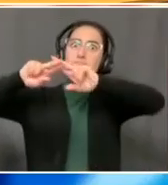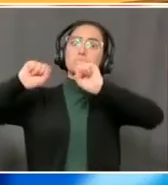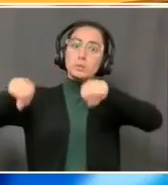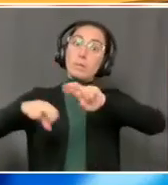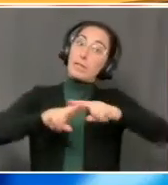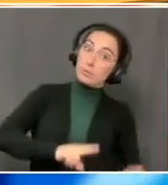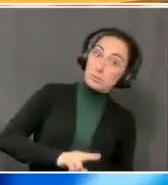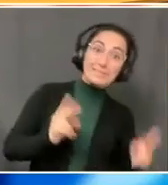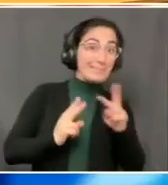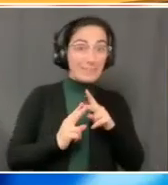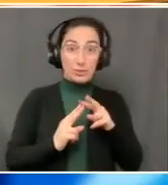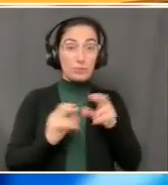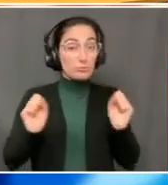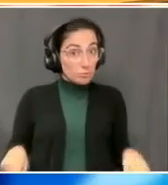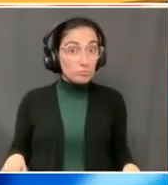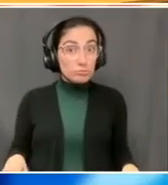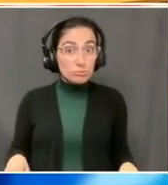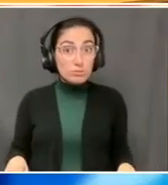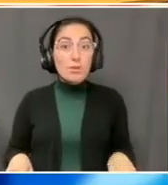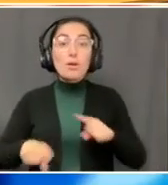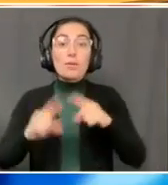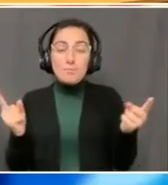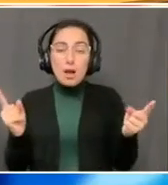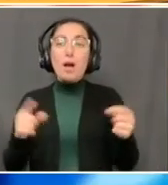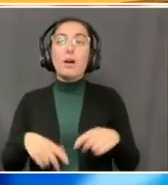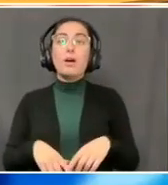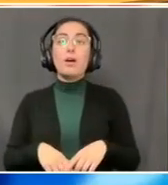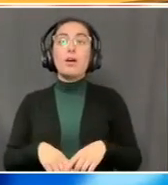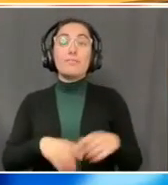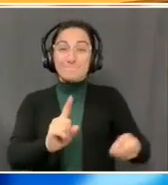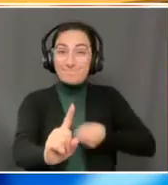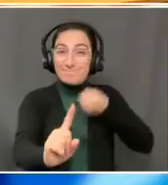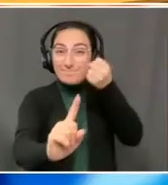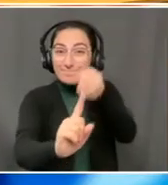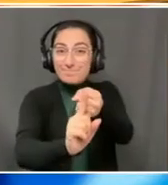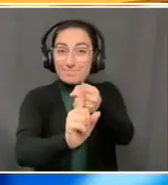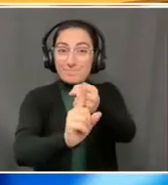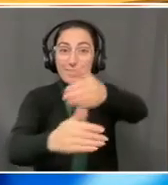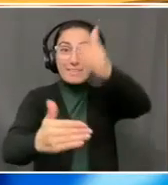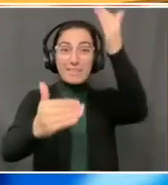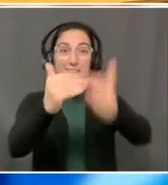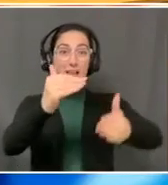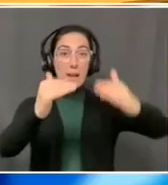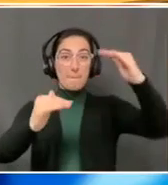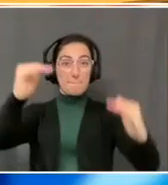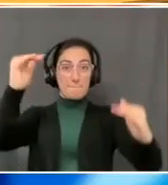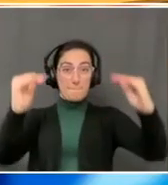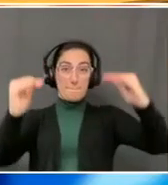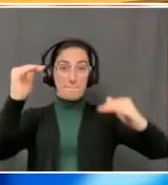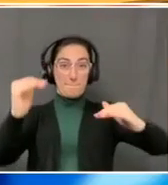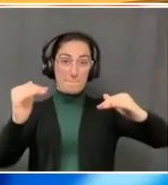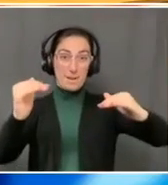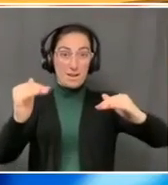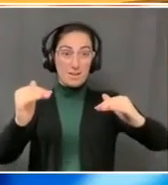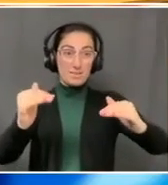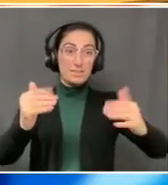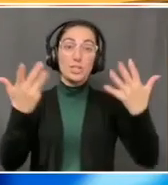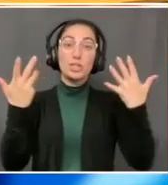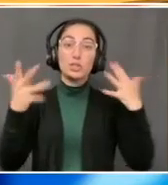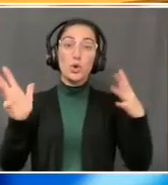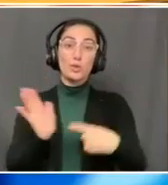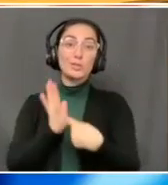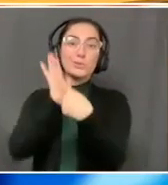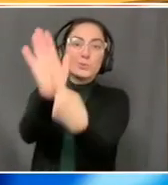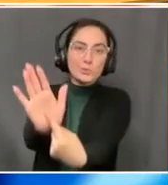lower. But the impact to our ending balances of that underspend is already reflected at